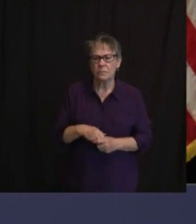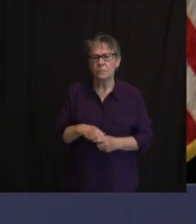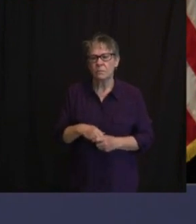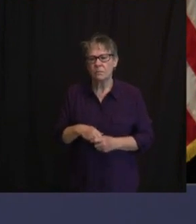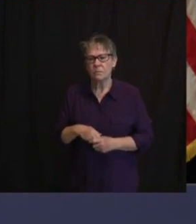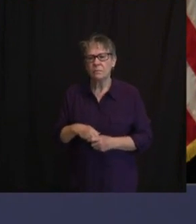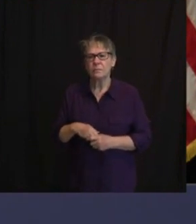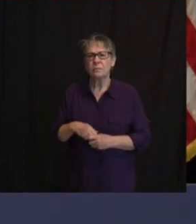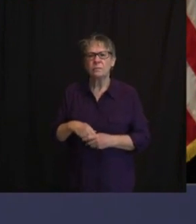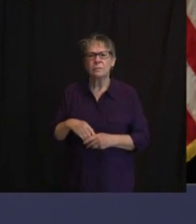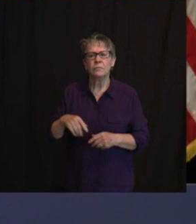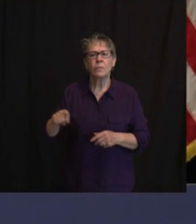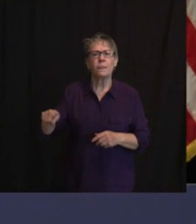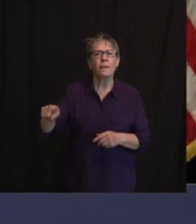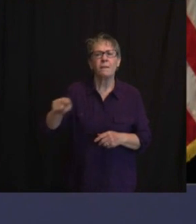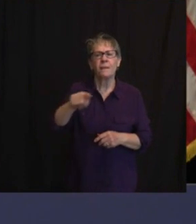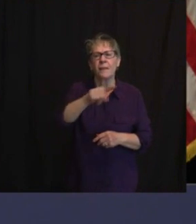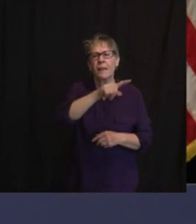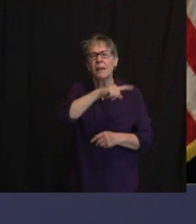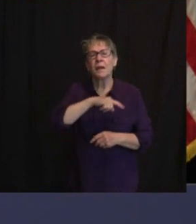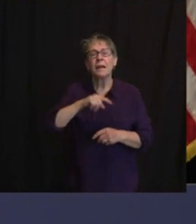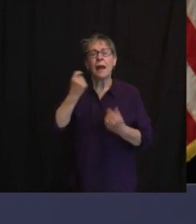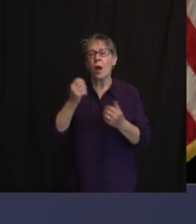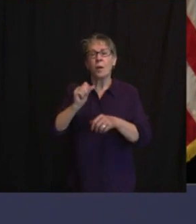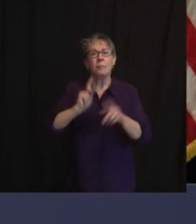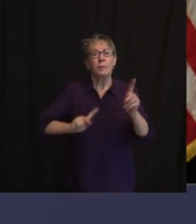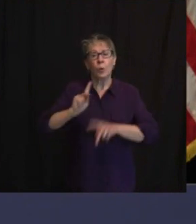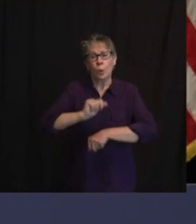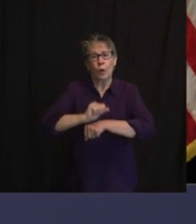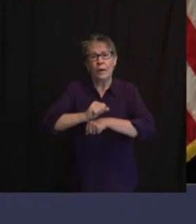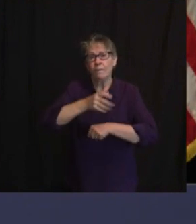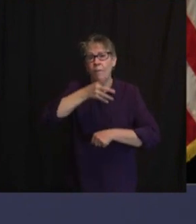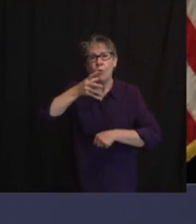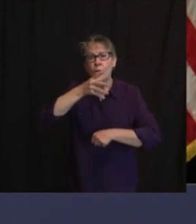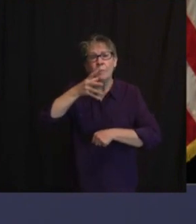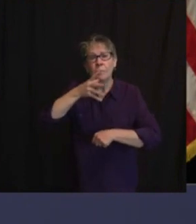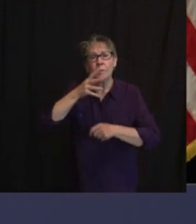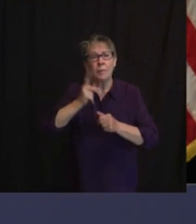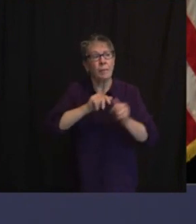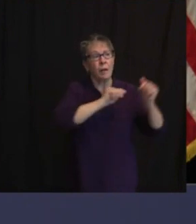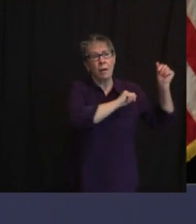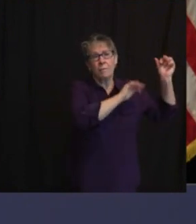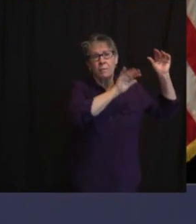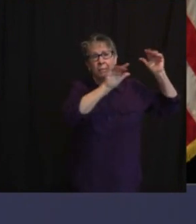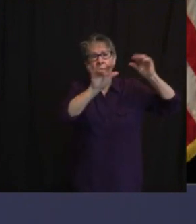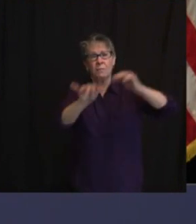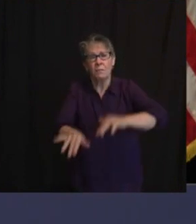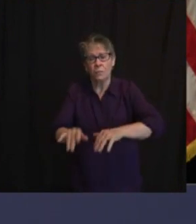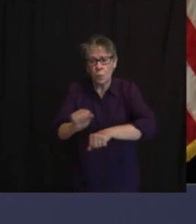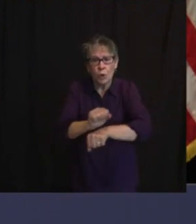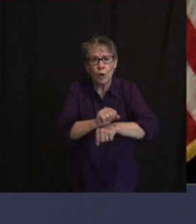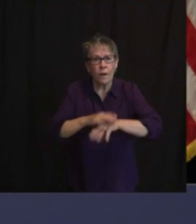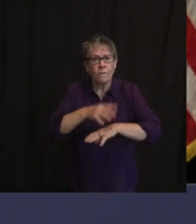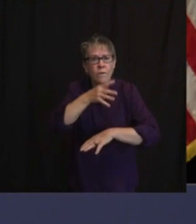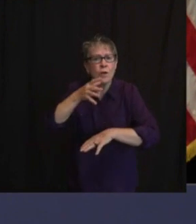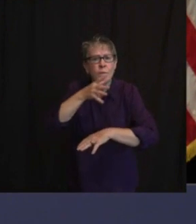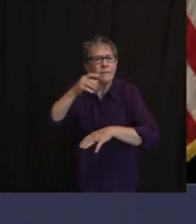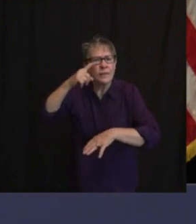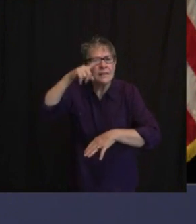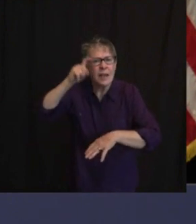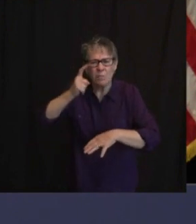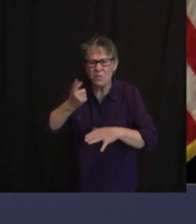migrant community will be tested for COVID? And in the event of a outbreak in these farm camps, how will workers